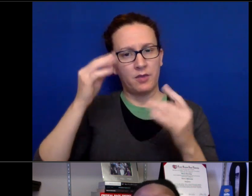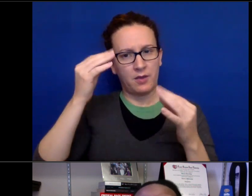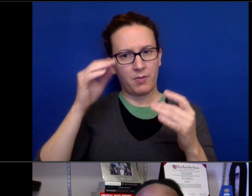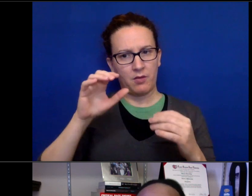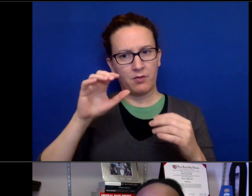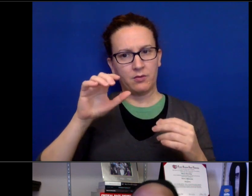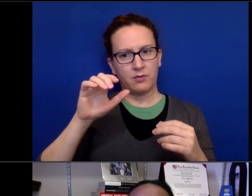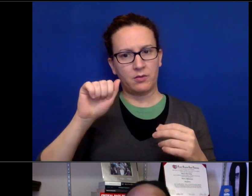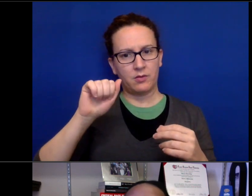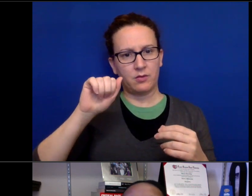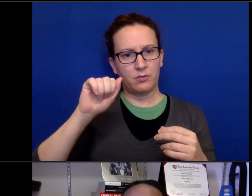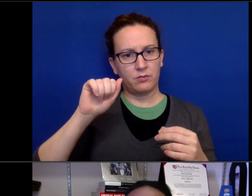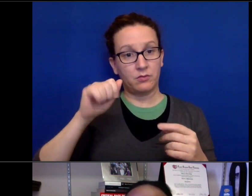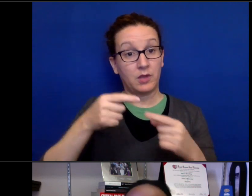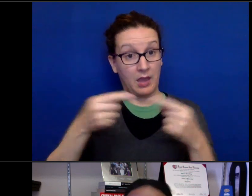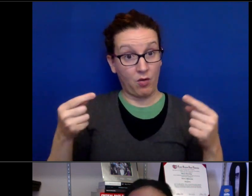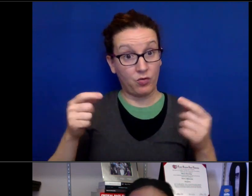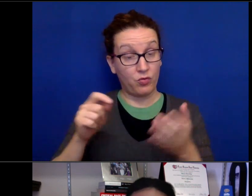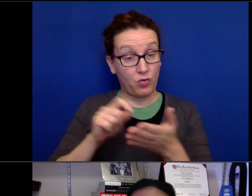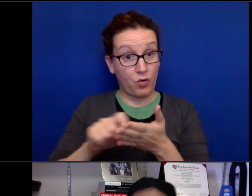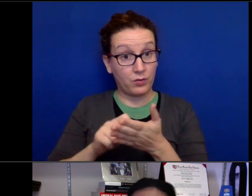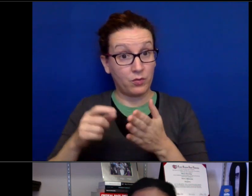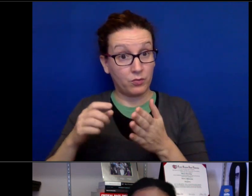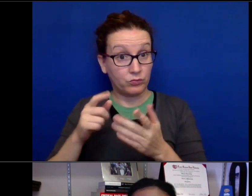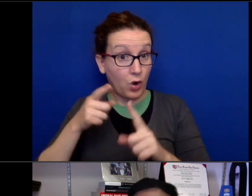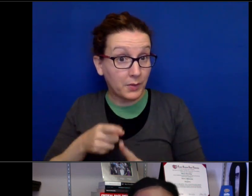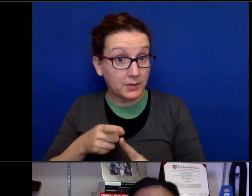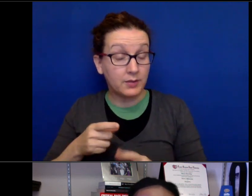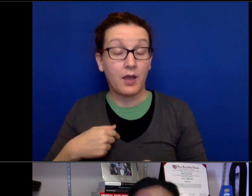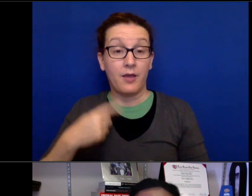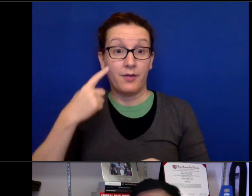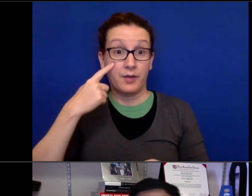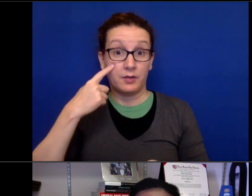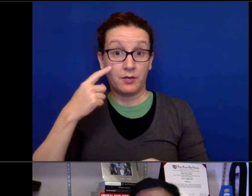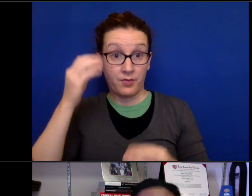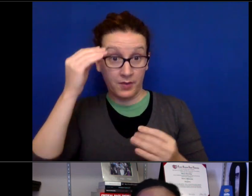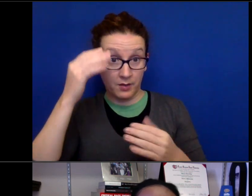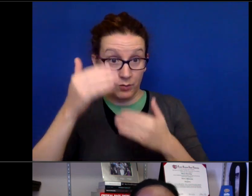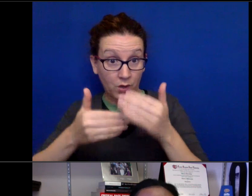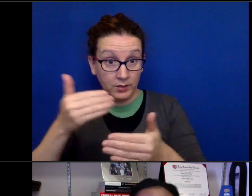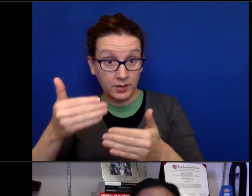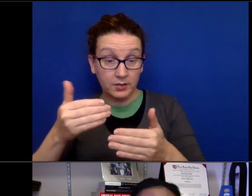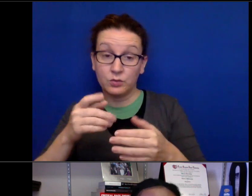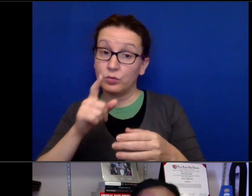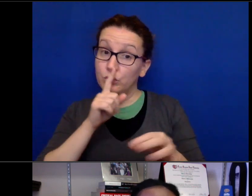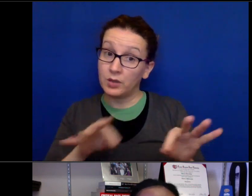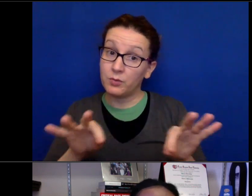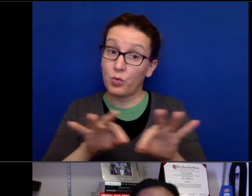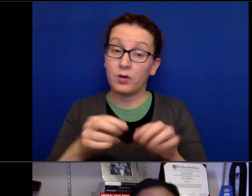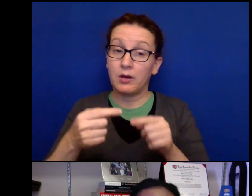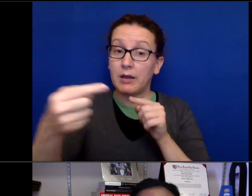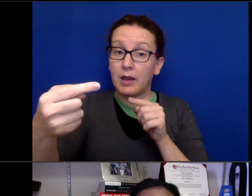And addressing those in the text. I think the thinking process for me is super important. And I think